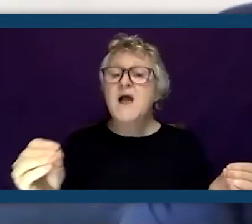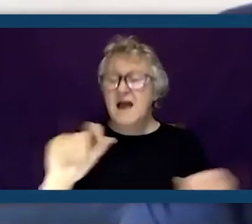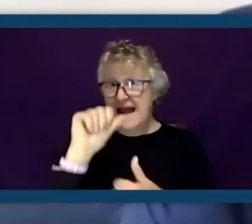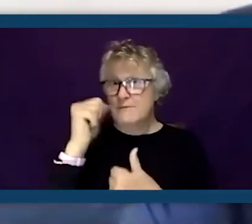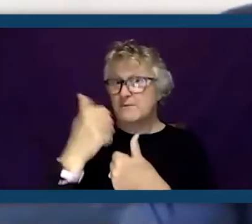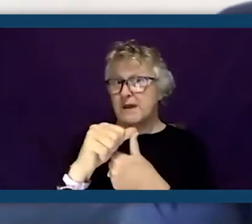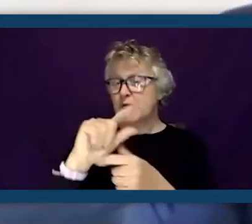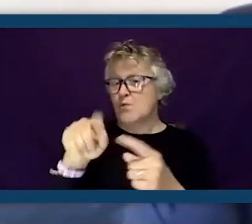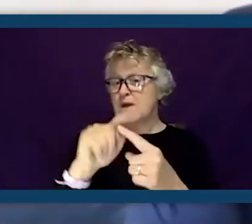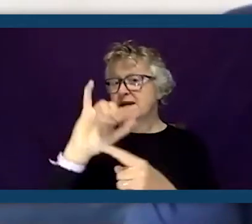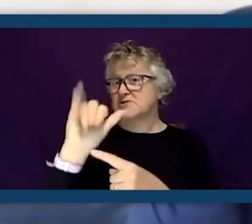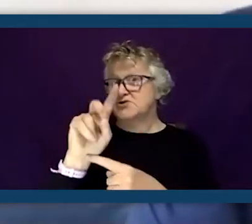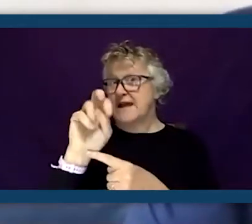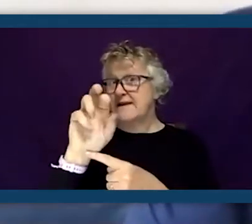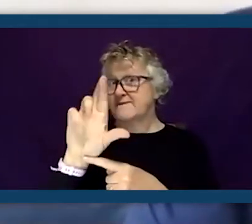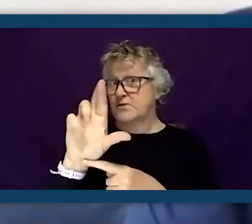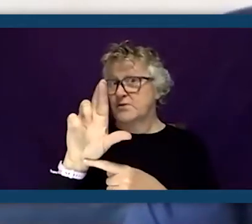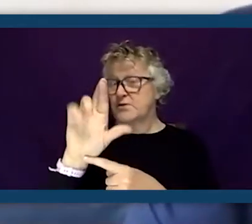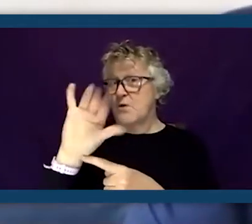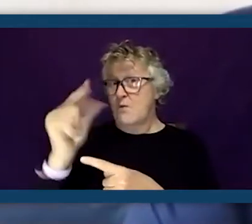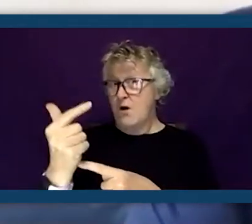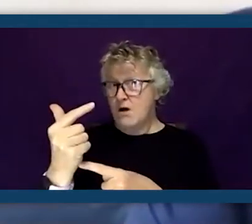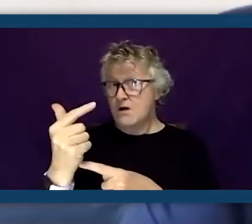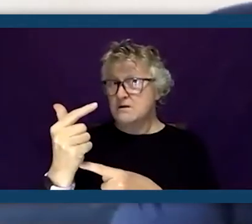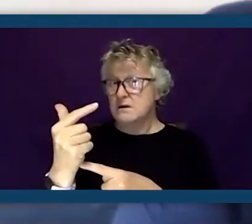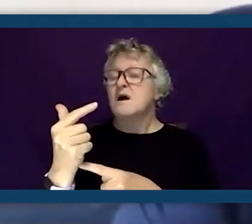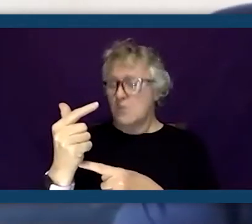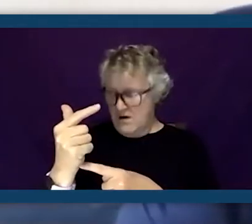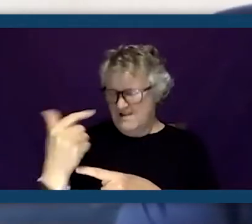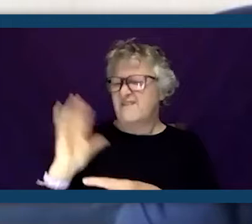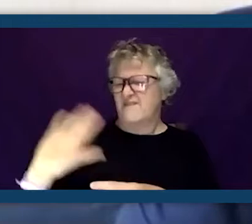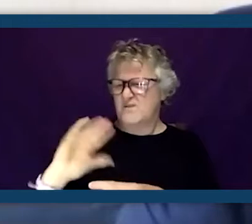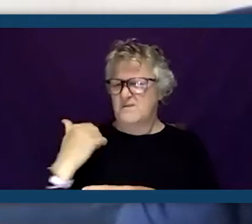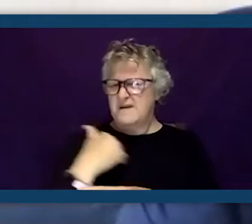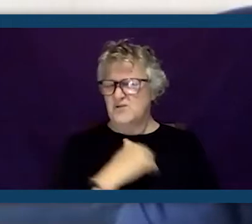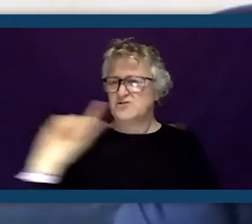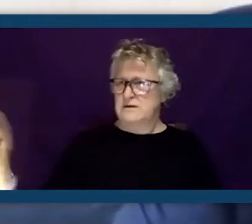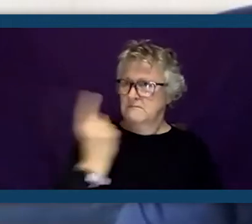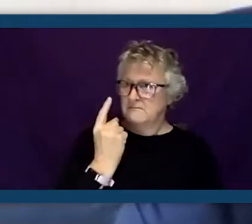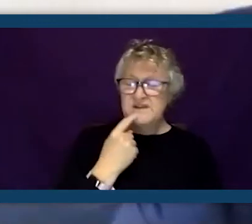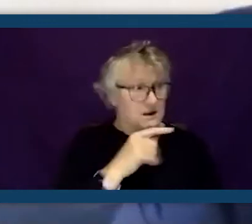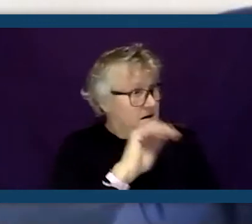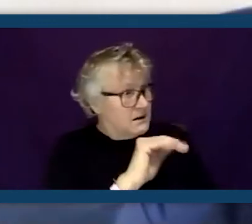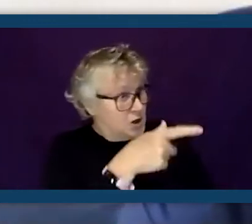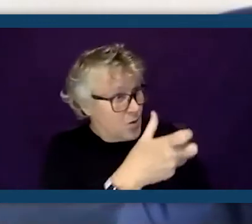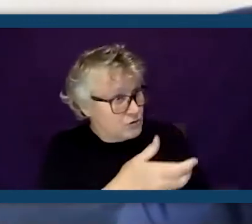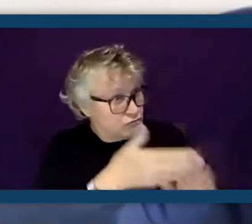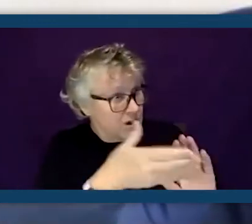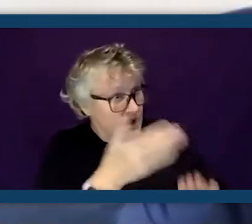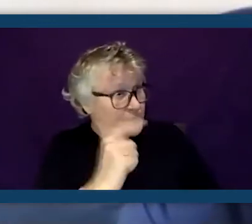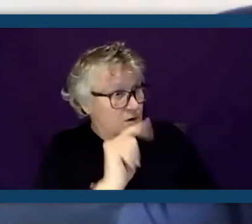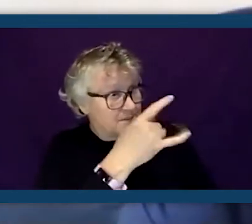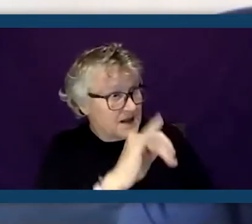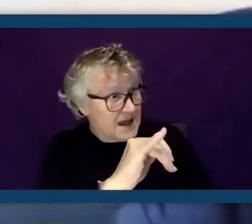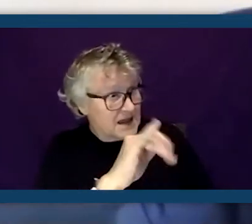Ong, who was a former board officer at the API caucus, came to me and said, hey, do you want to run for API caucus? Like, you're an amazing API